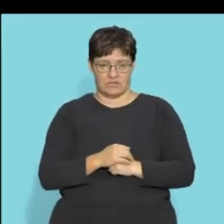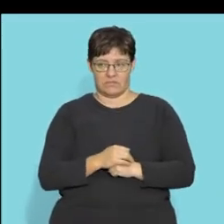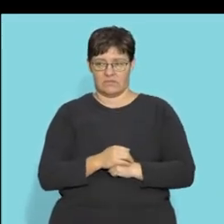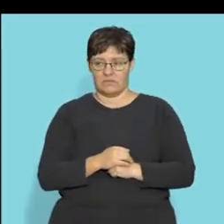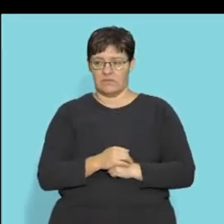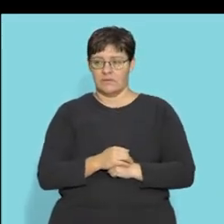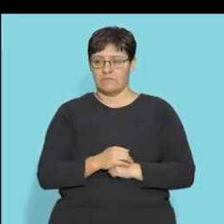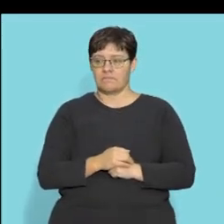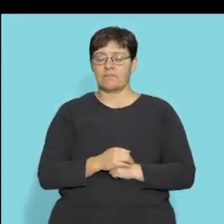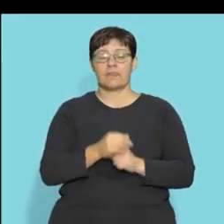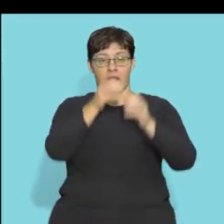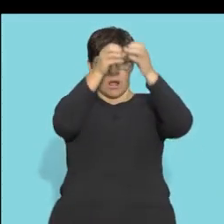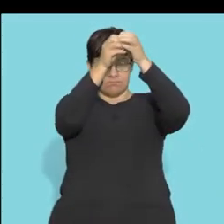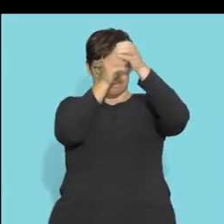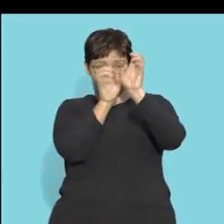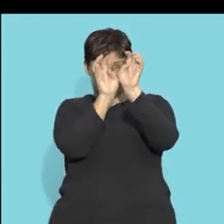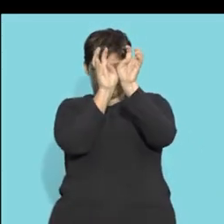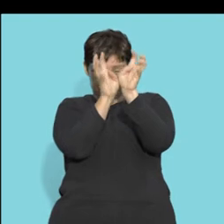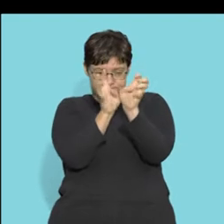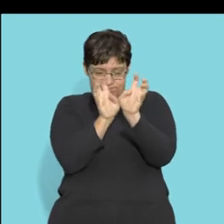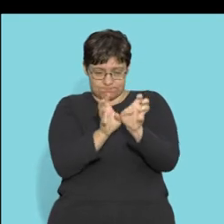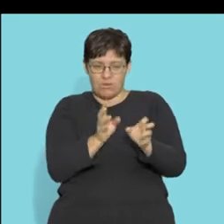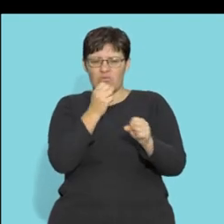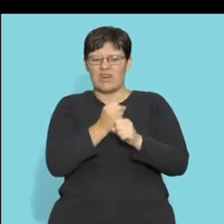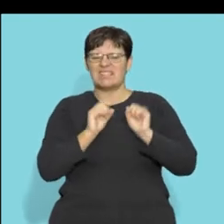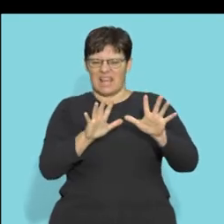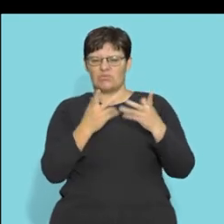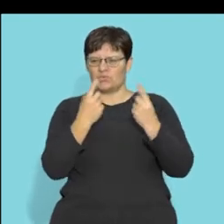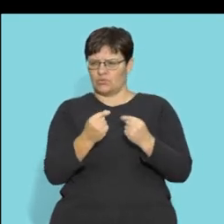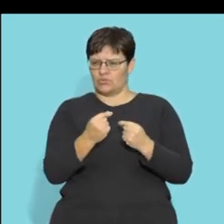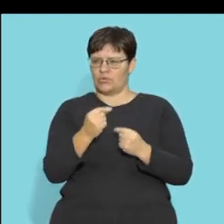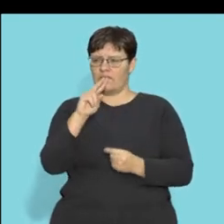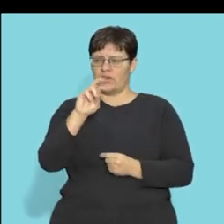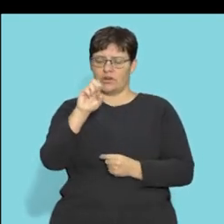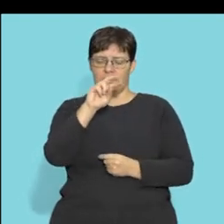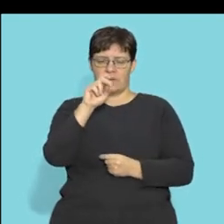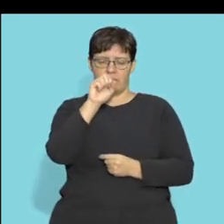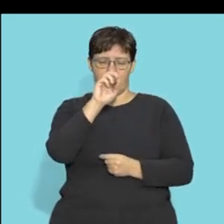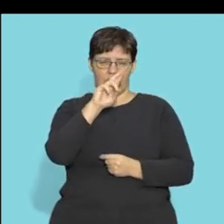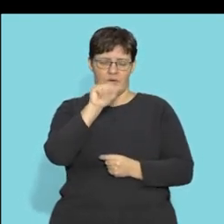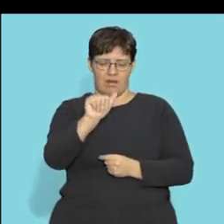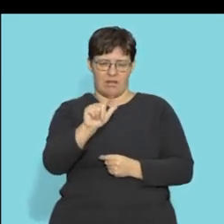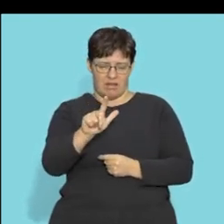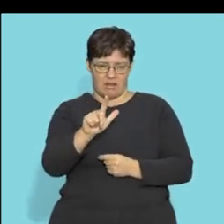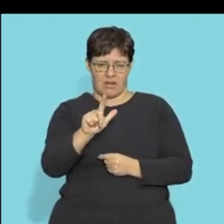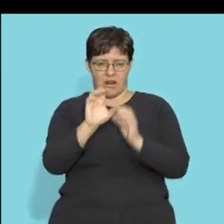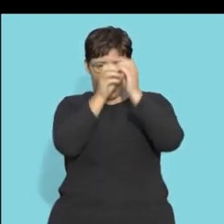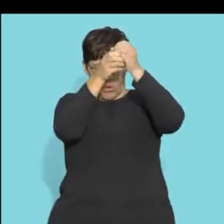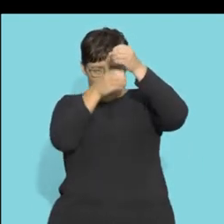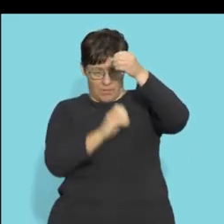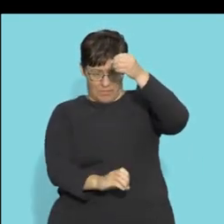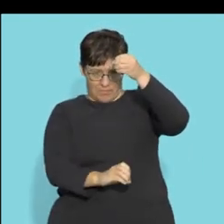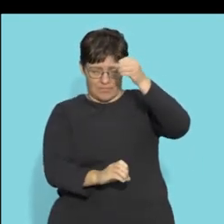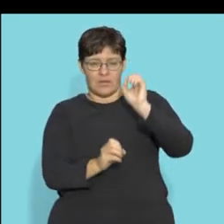the vertebral column. Now, the vertebral column, we did that in grade 10. And that is part of your skeletal structure.